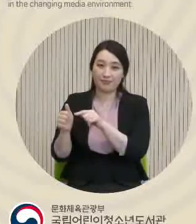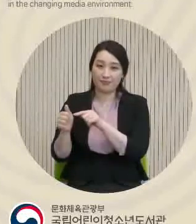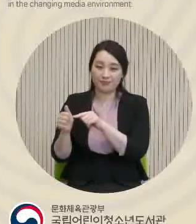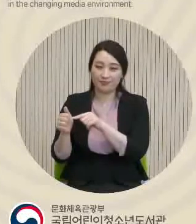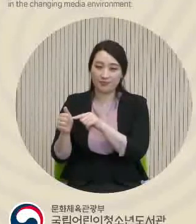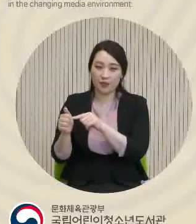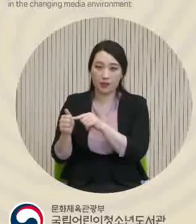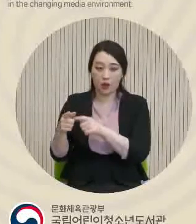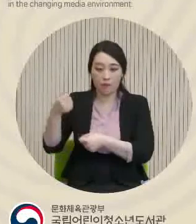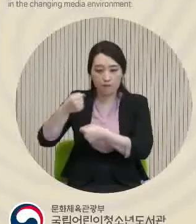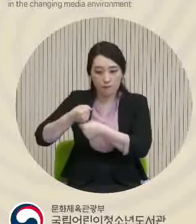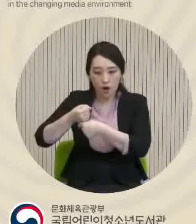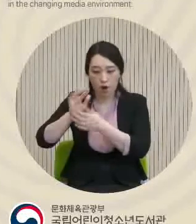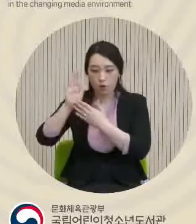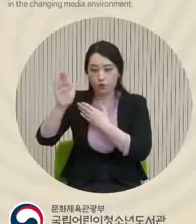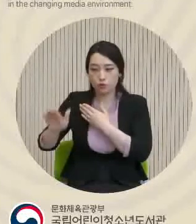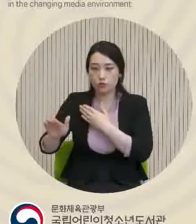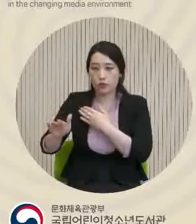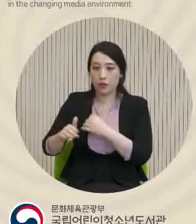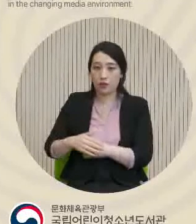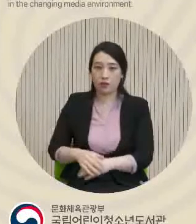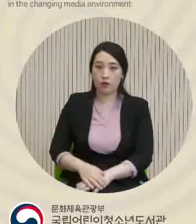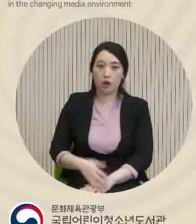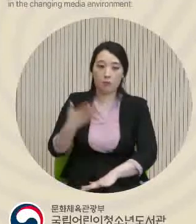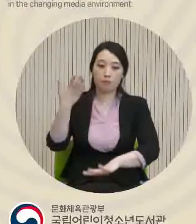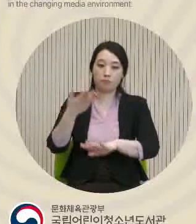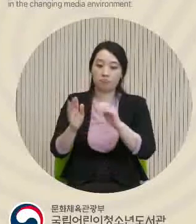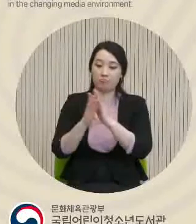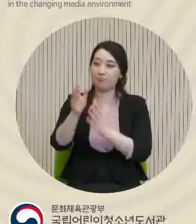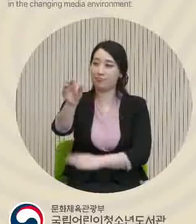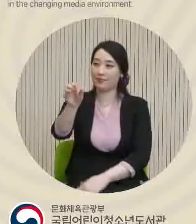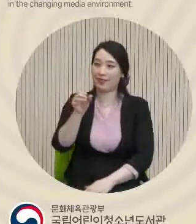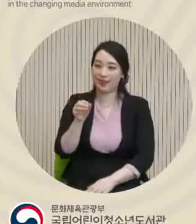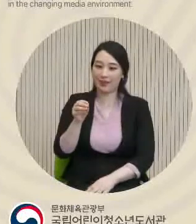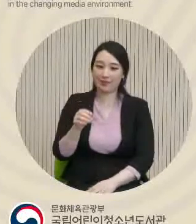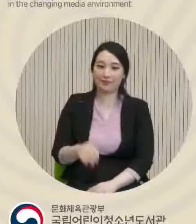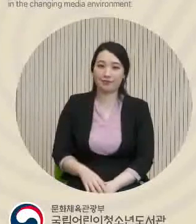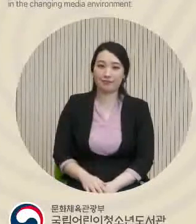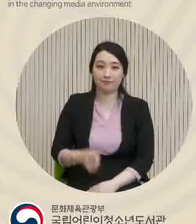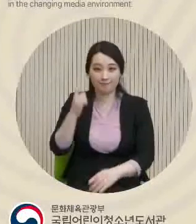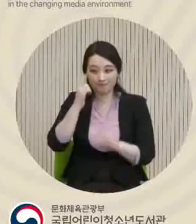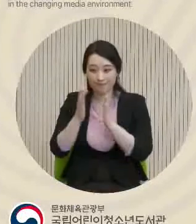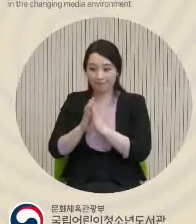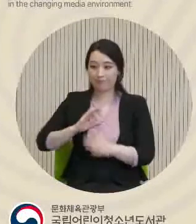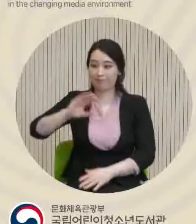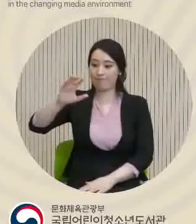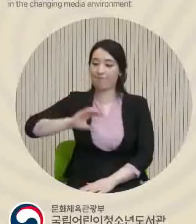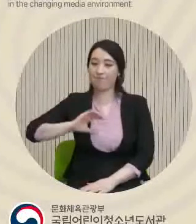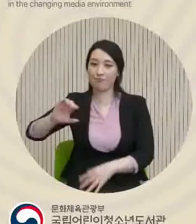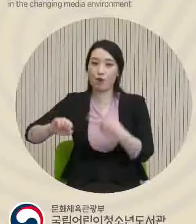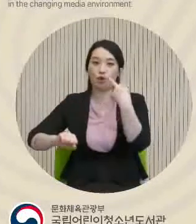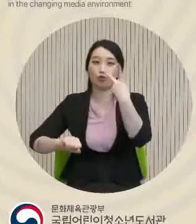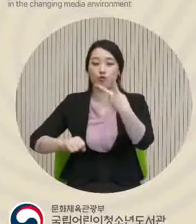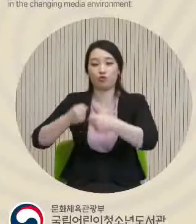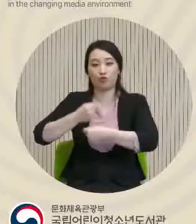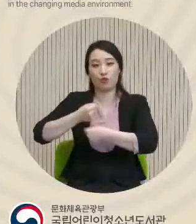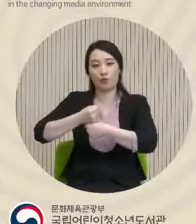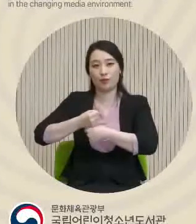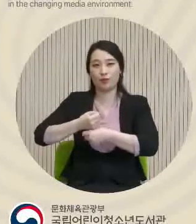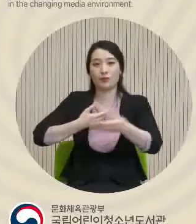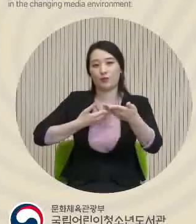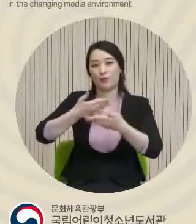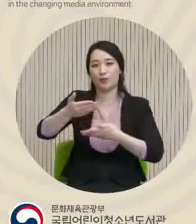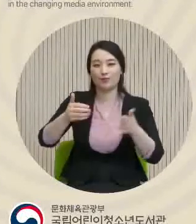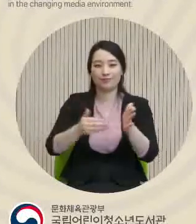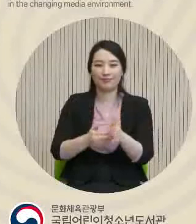because she likes the curry, created podcast, and later she created 2